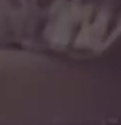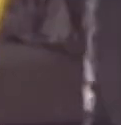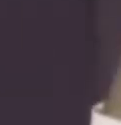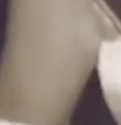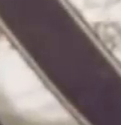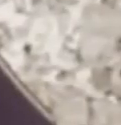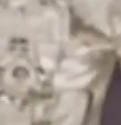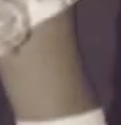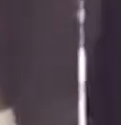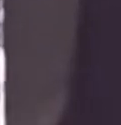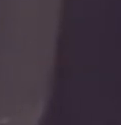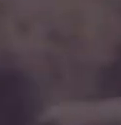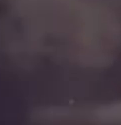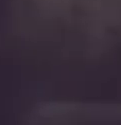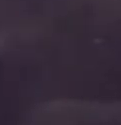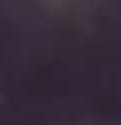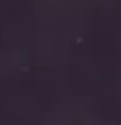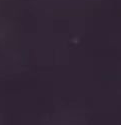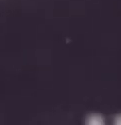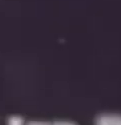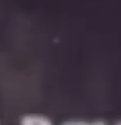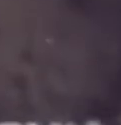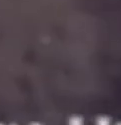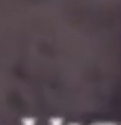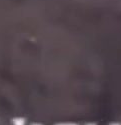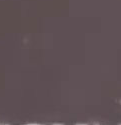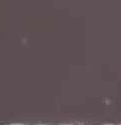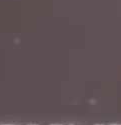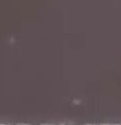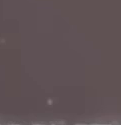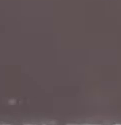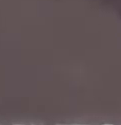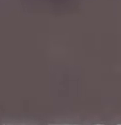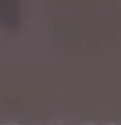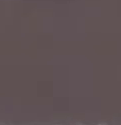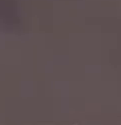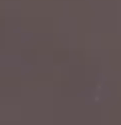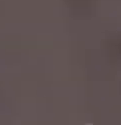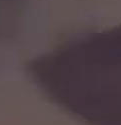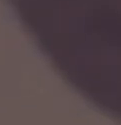have adored us as a people, we've always been hospitable and gracious hosts.